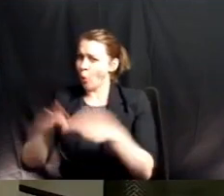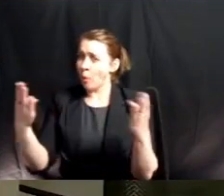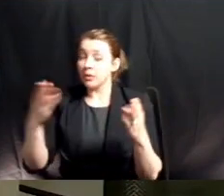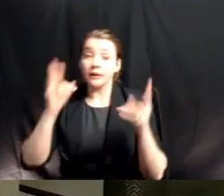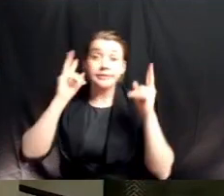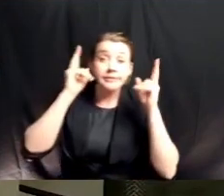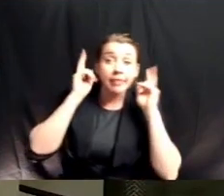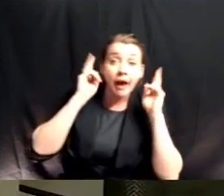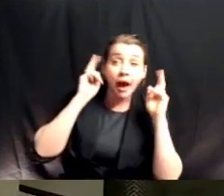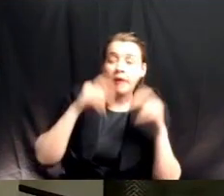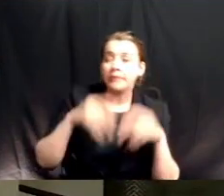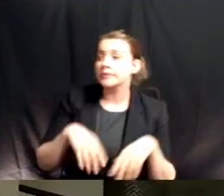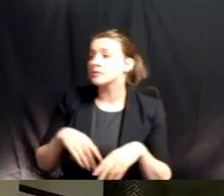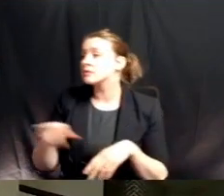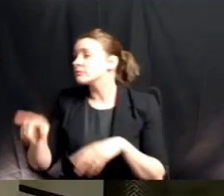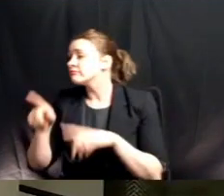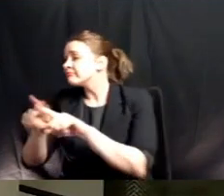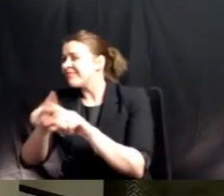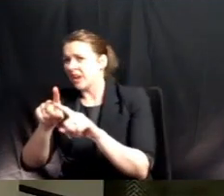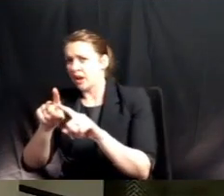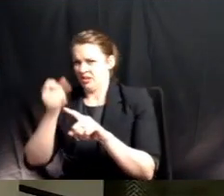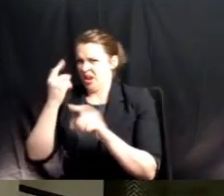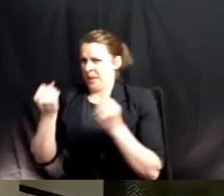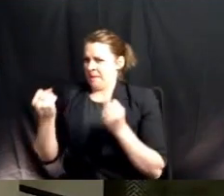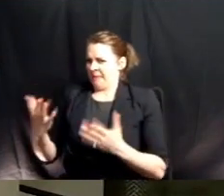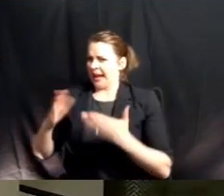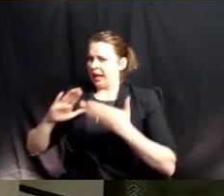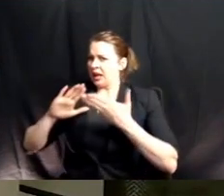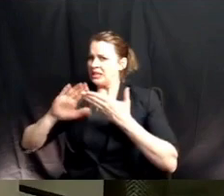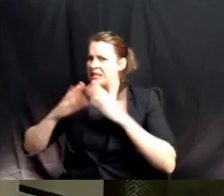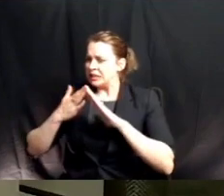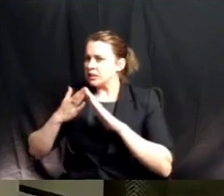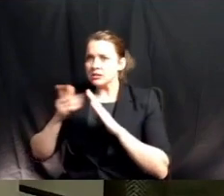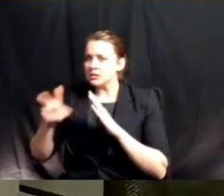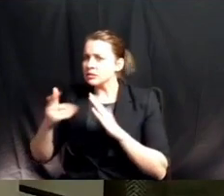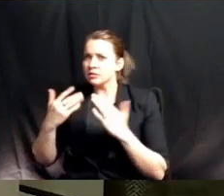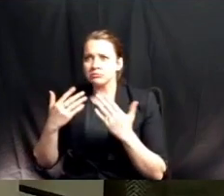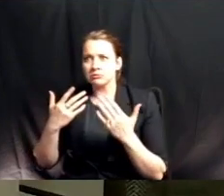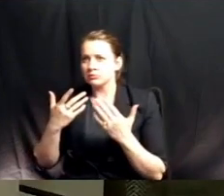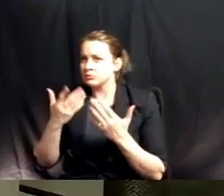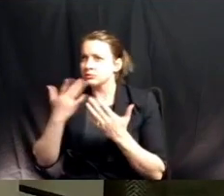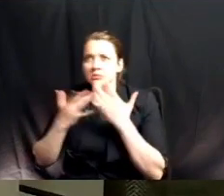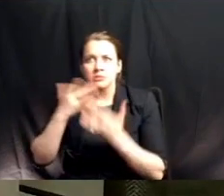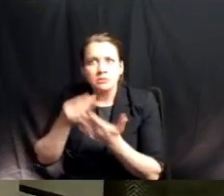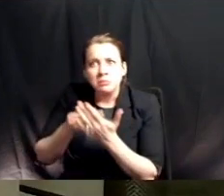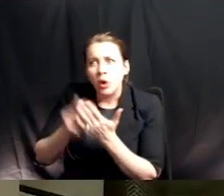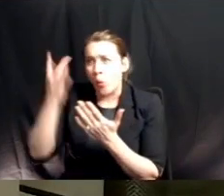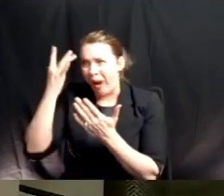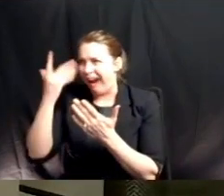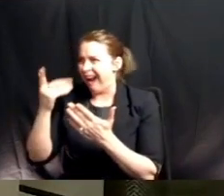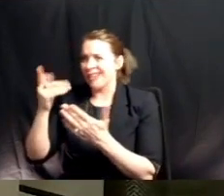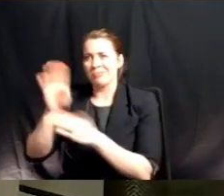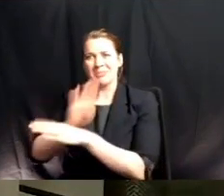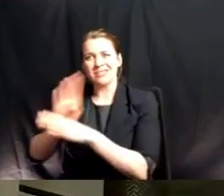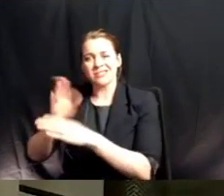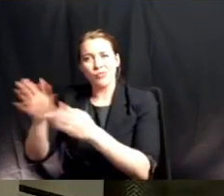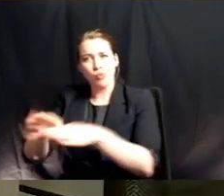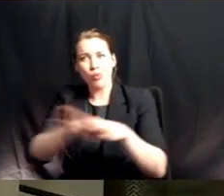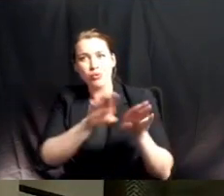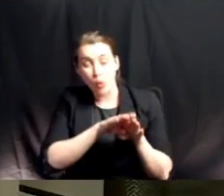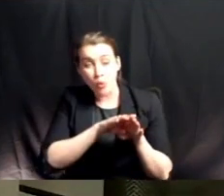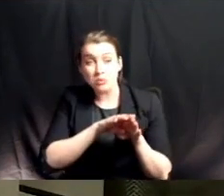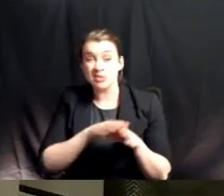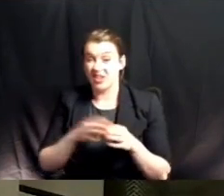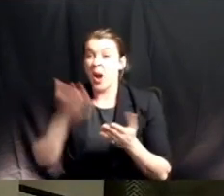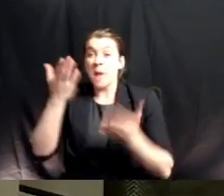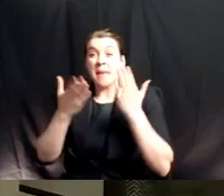communities are already losing thousands of dollars because of the stay-at-home order, and many people in border communities will see residents crossing state lines to get those services, which